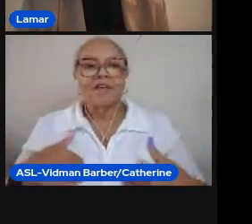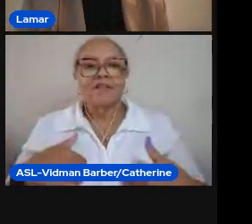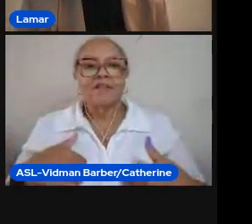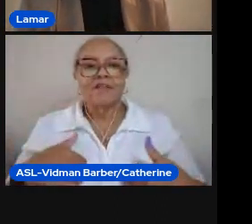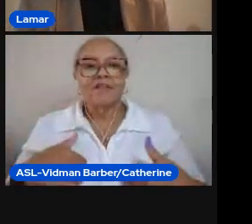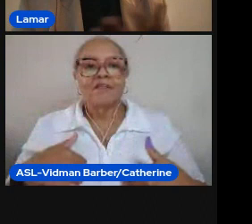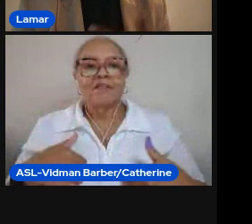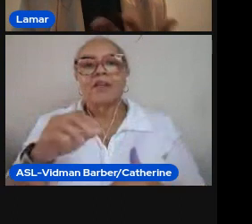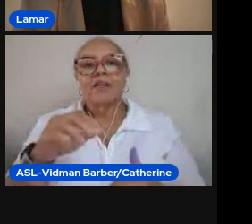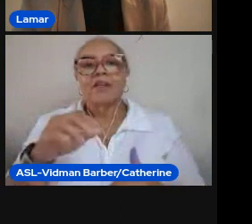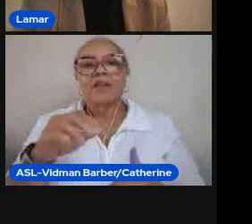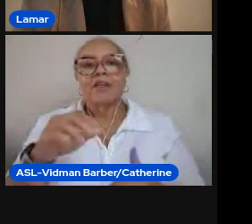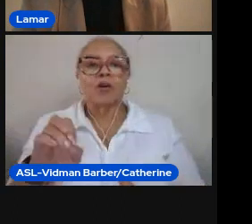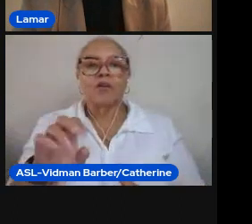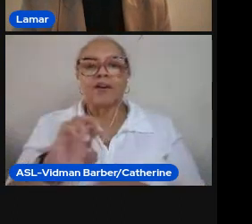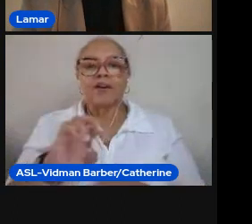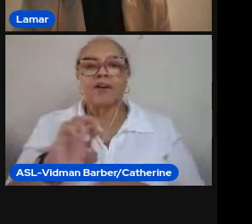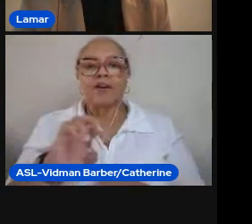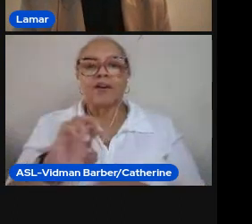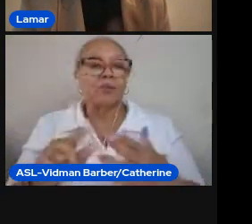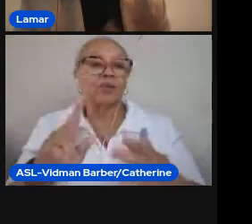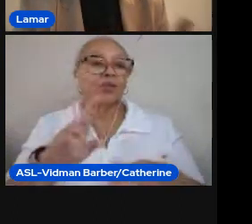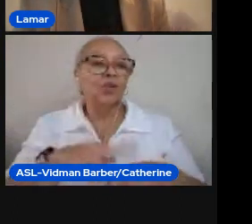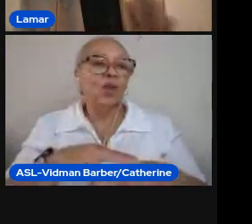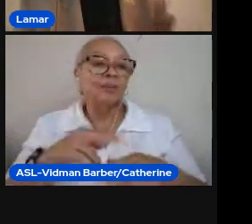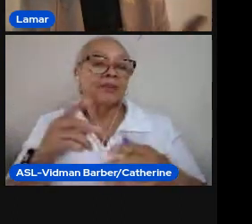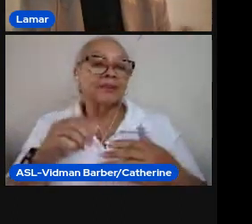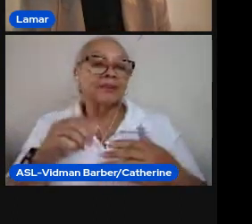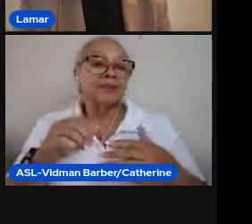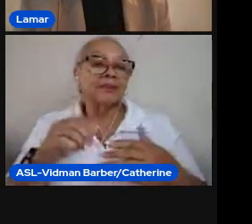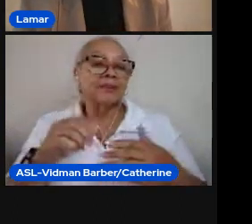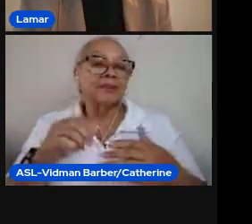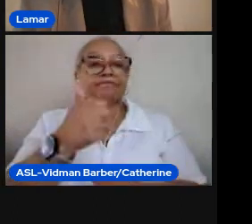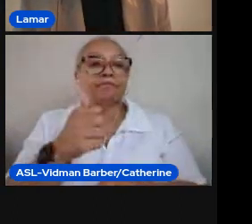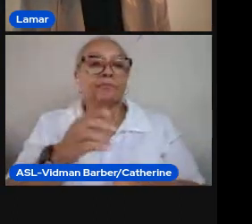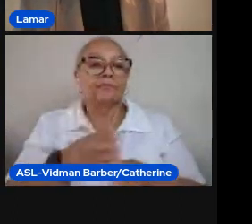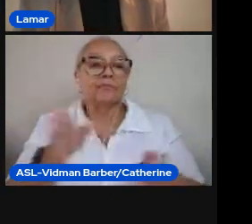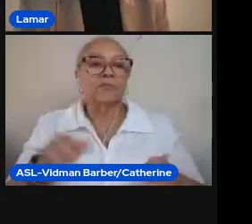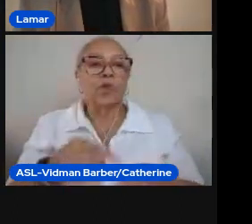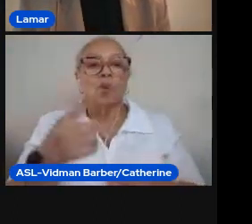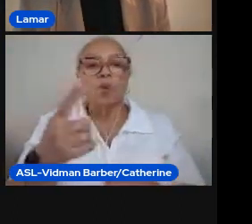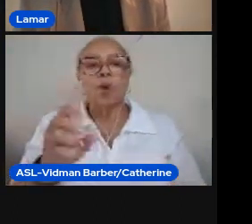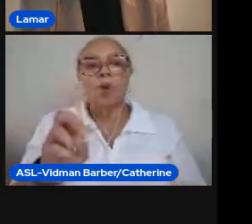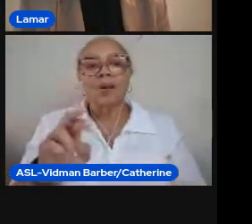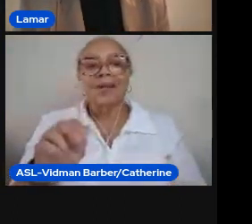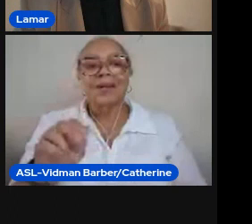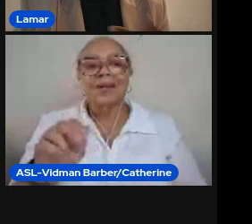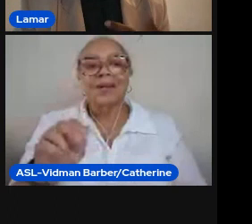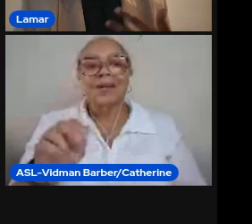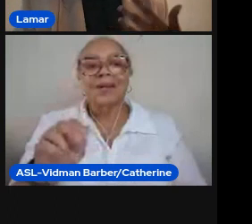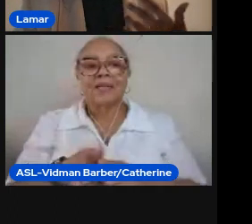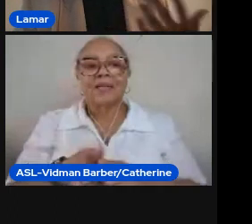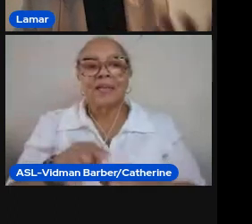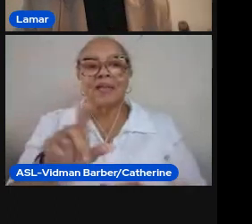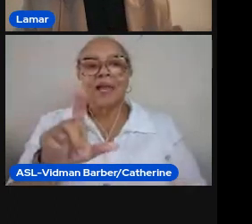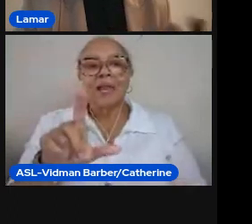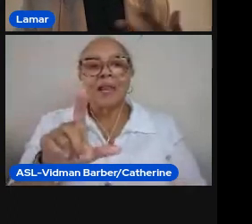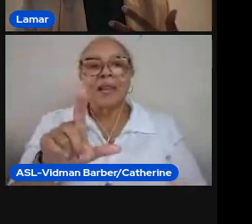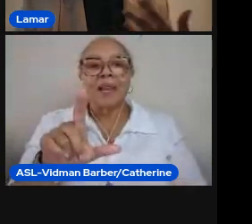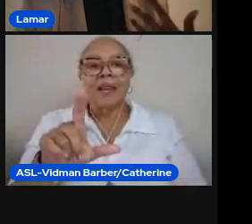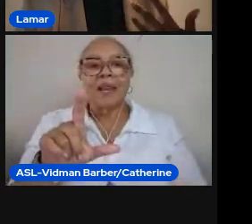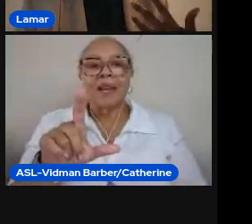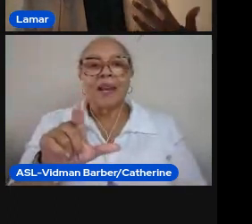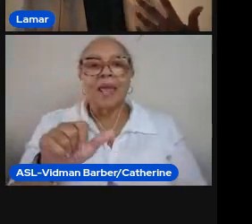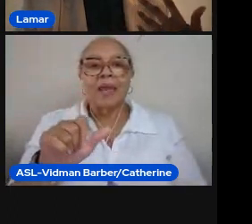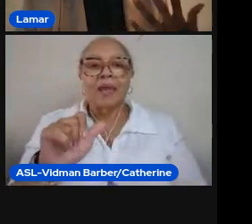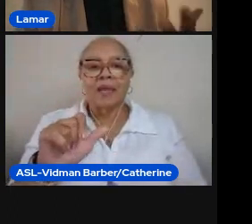which in humans is normally dominated by generally one organism, such as lactobacillus. However, you